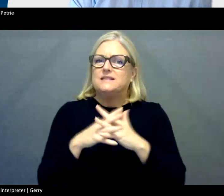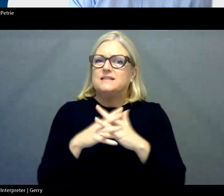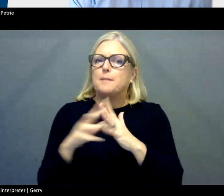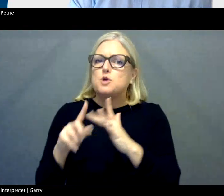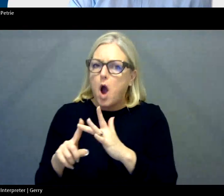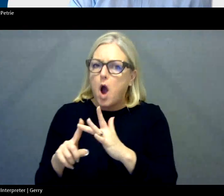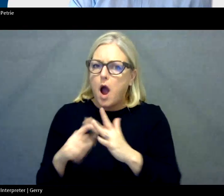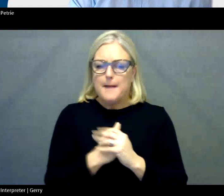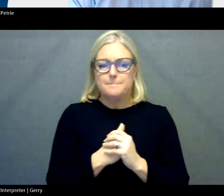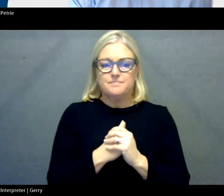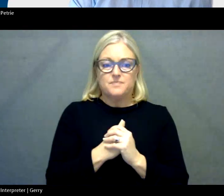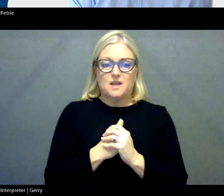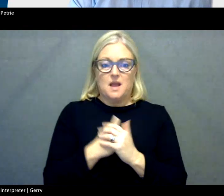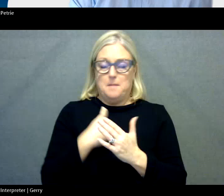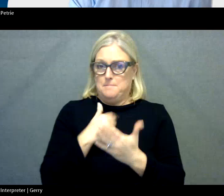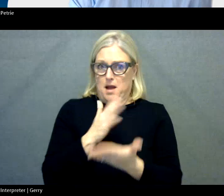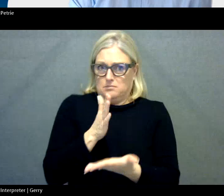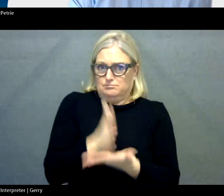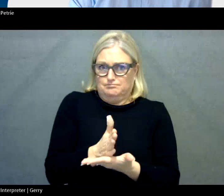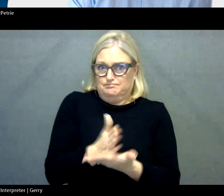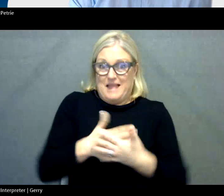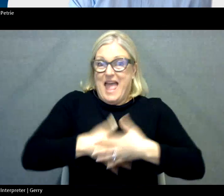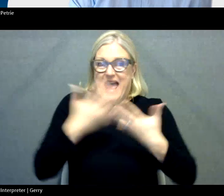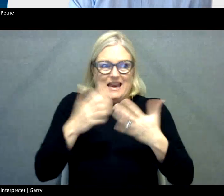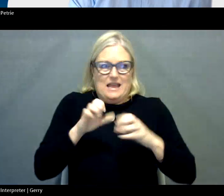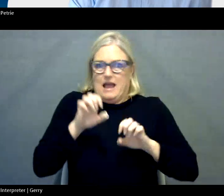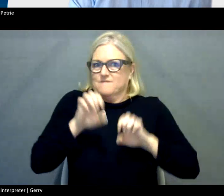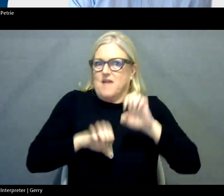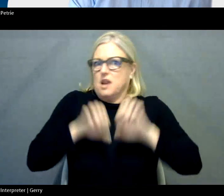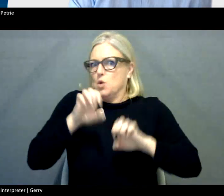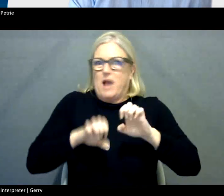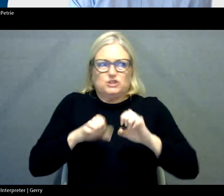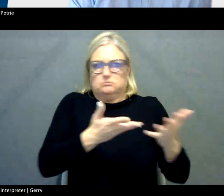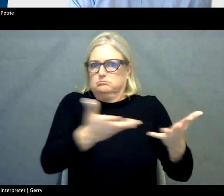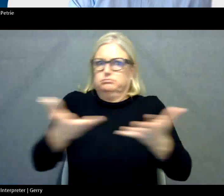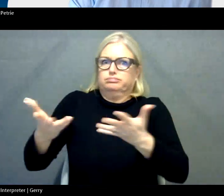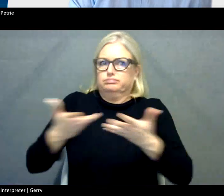well could certainly, I think, utilize a DWI.